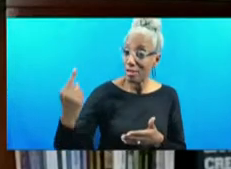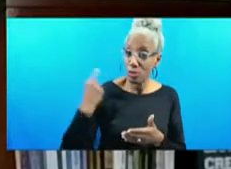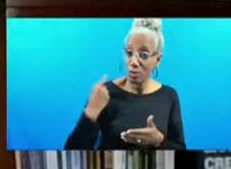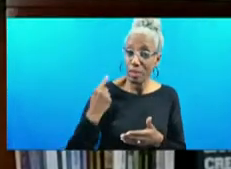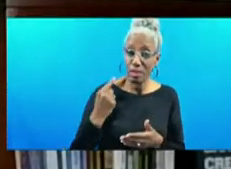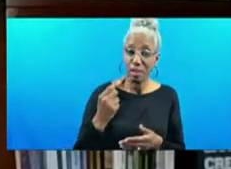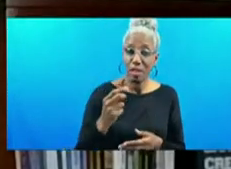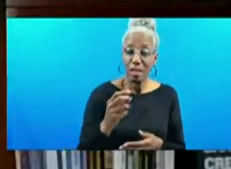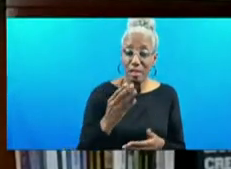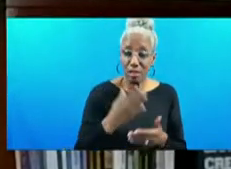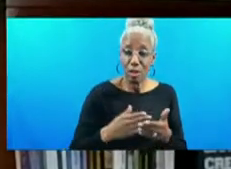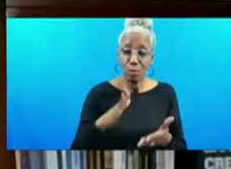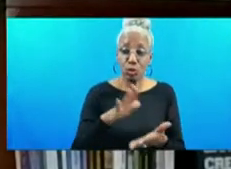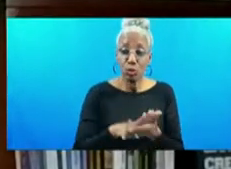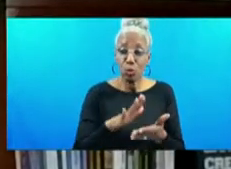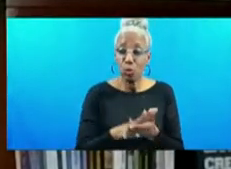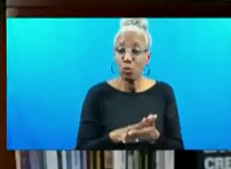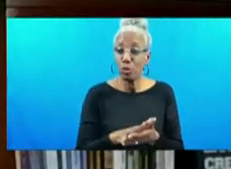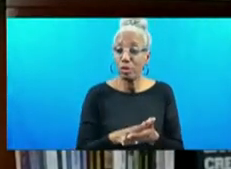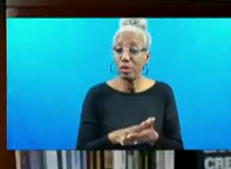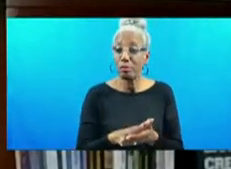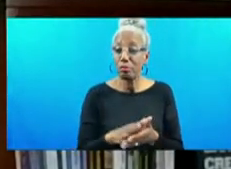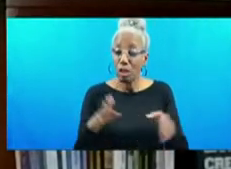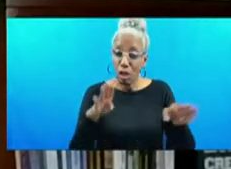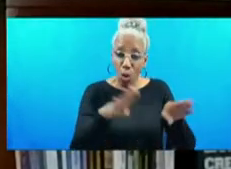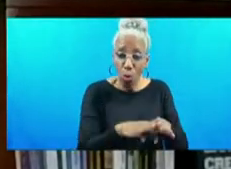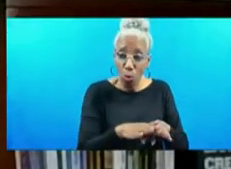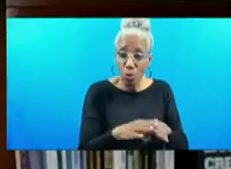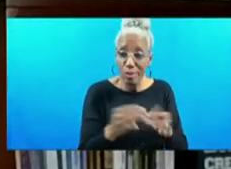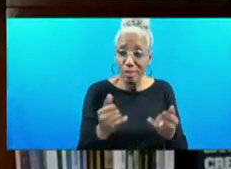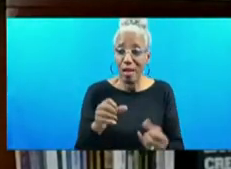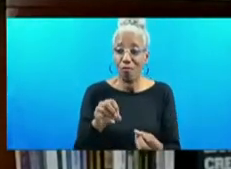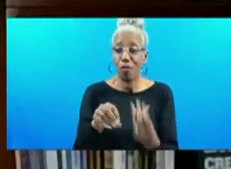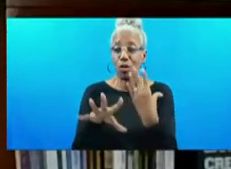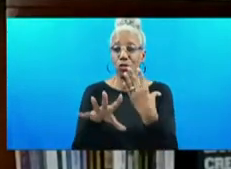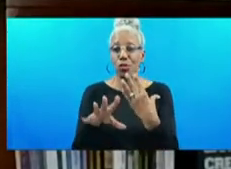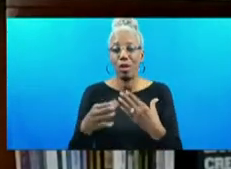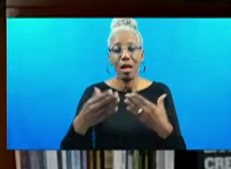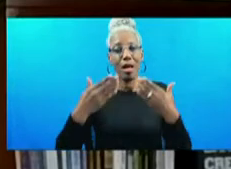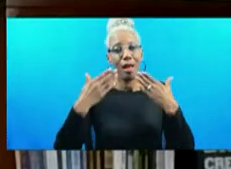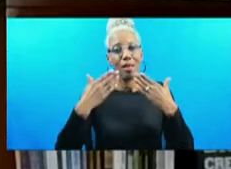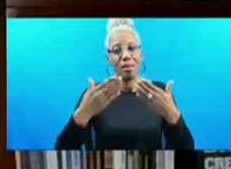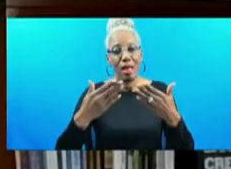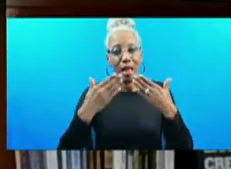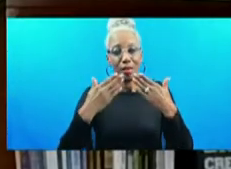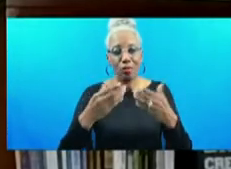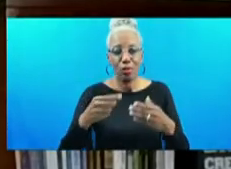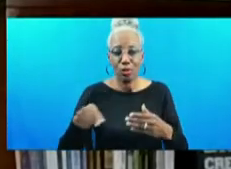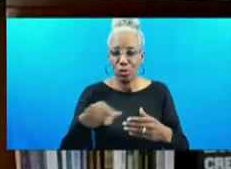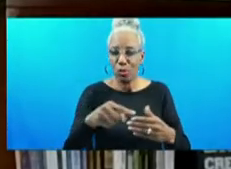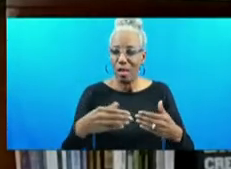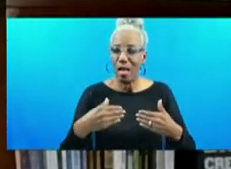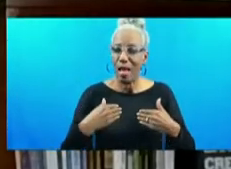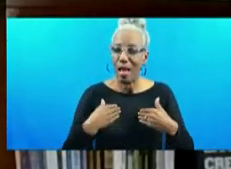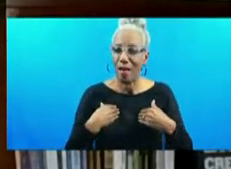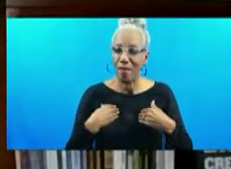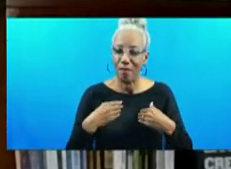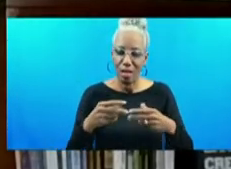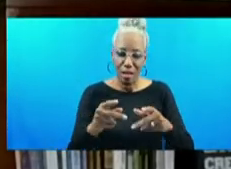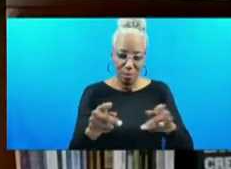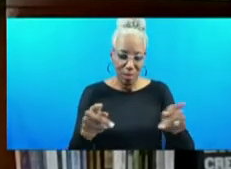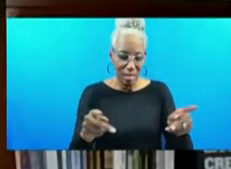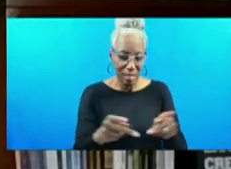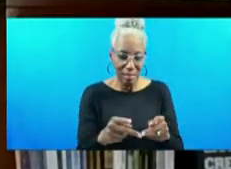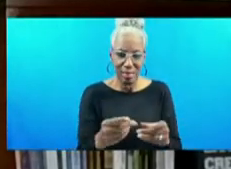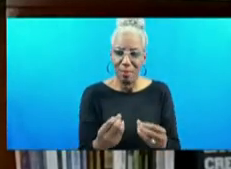heart that, Children's Opportunity Fund, along with others, helped to create many daycares who